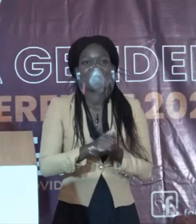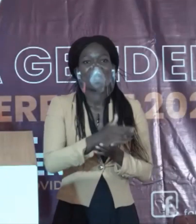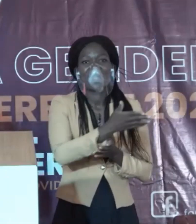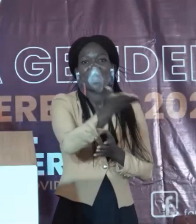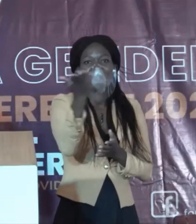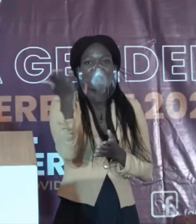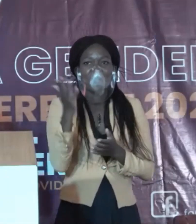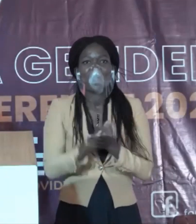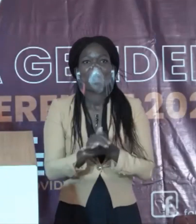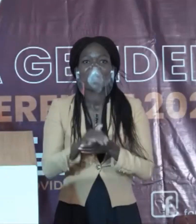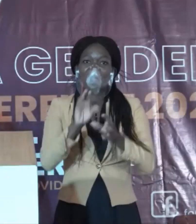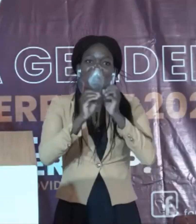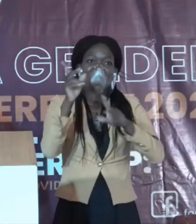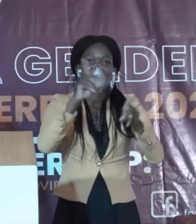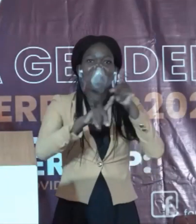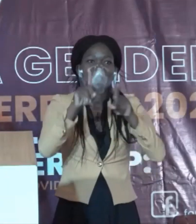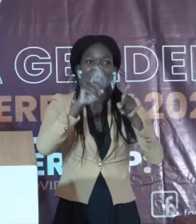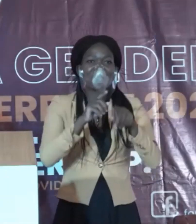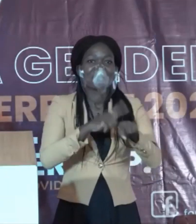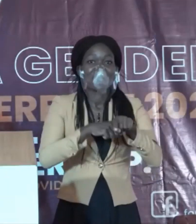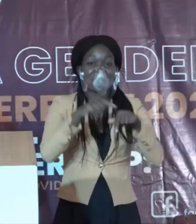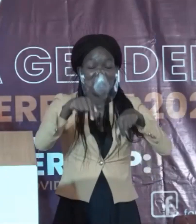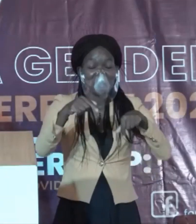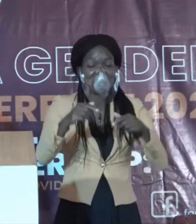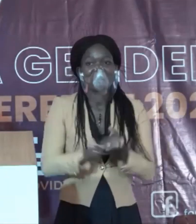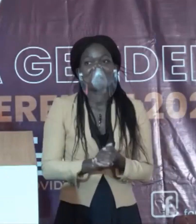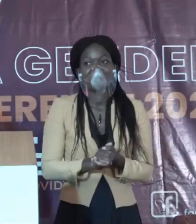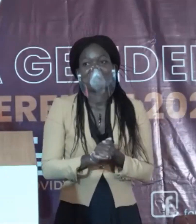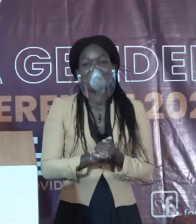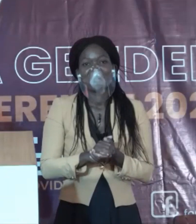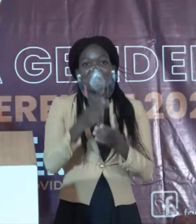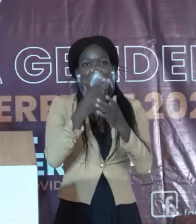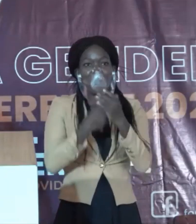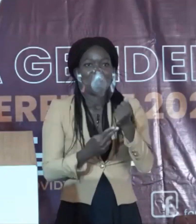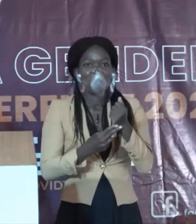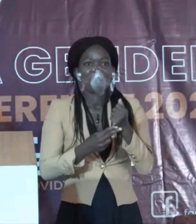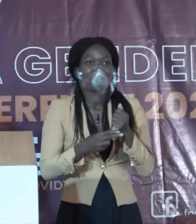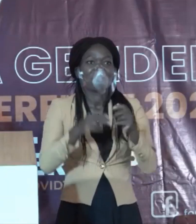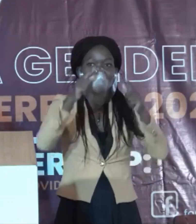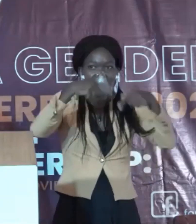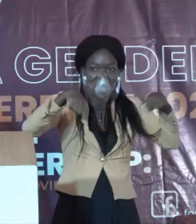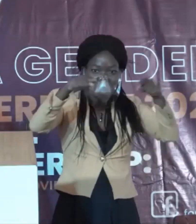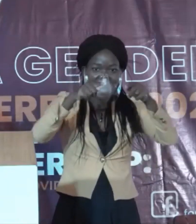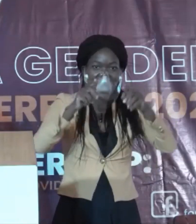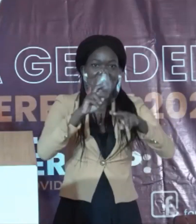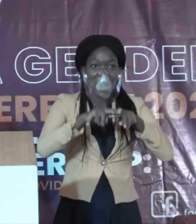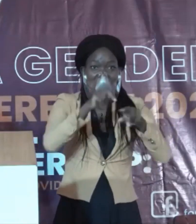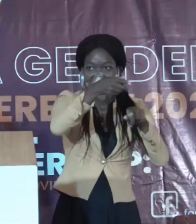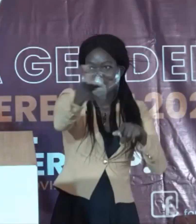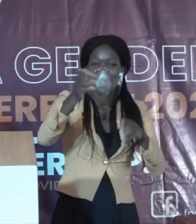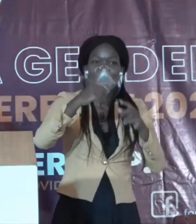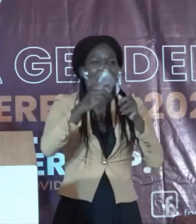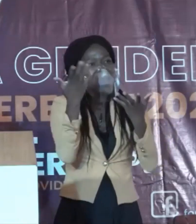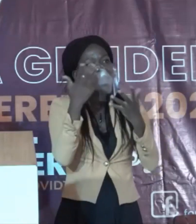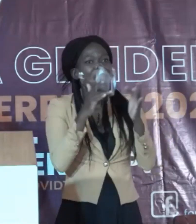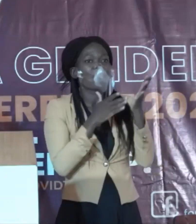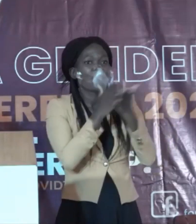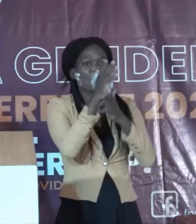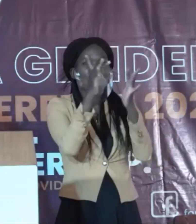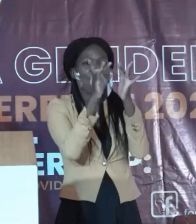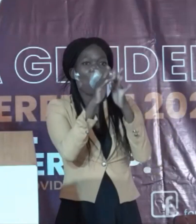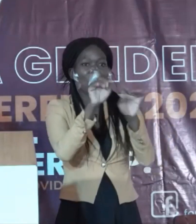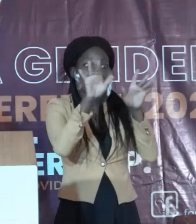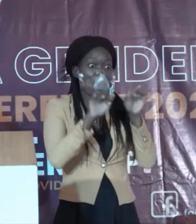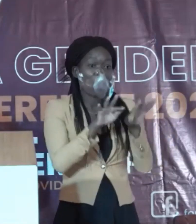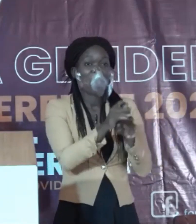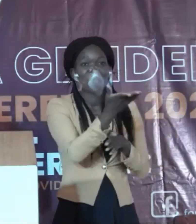everyone that was able to participate in this session, both in the studio, but also virtually. It has been a